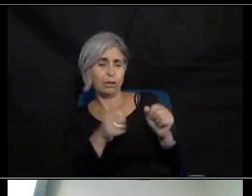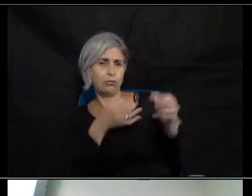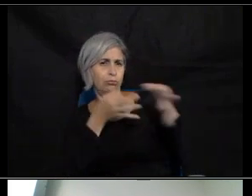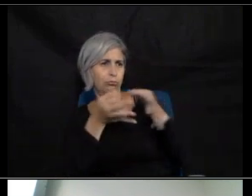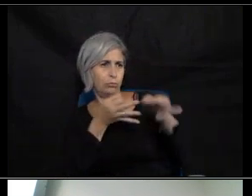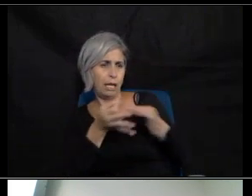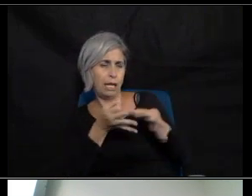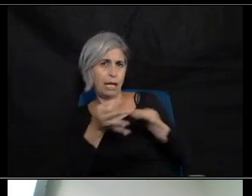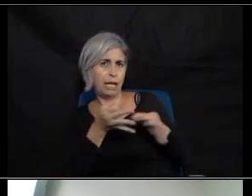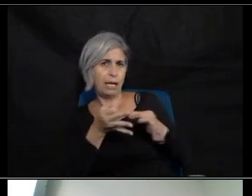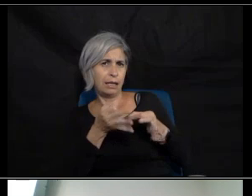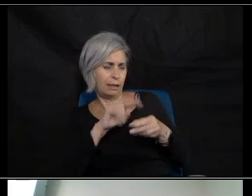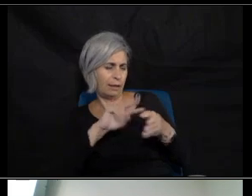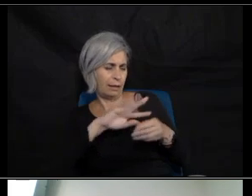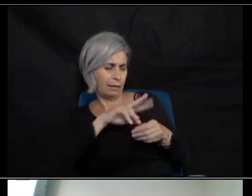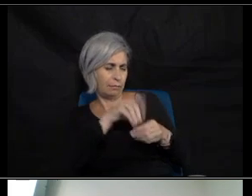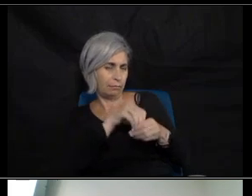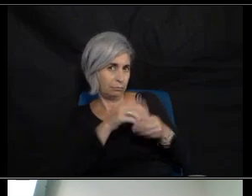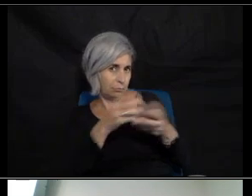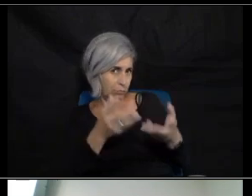what that entails?